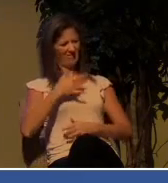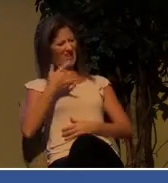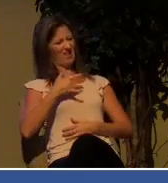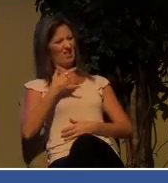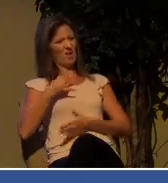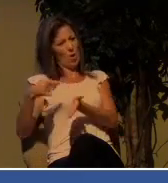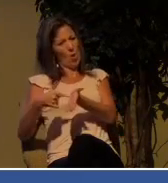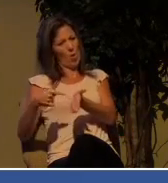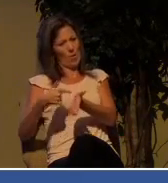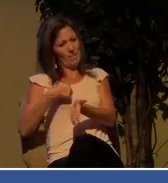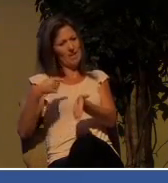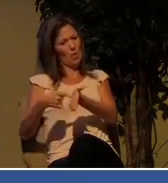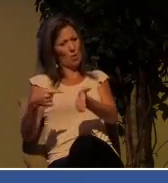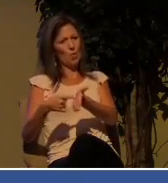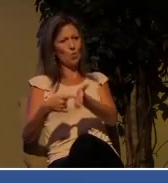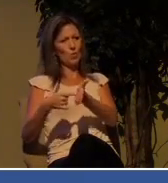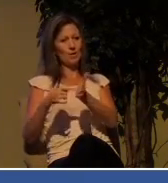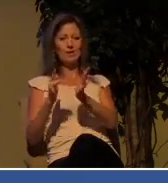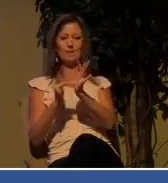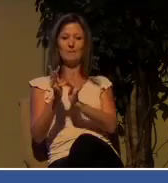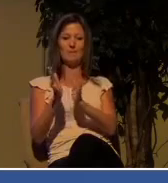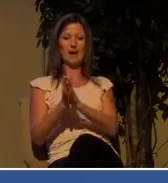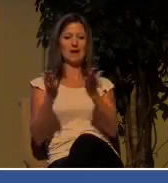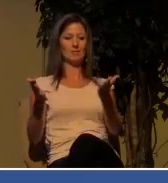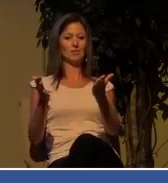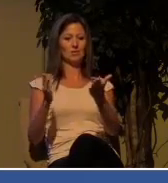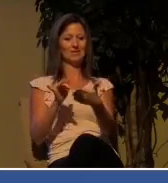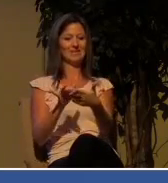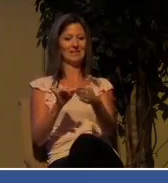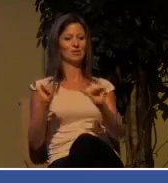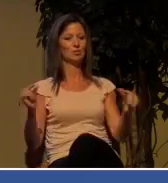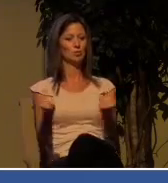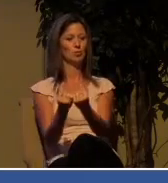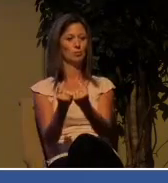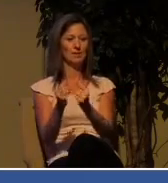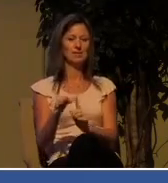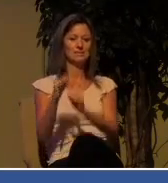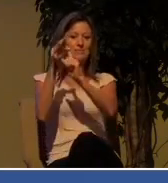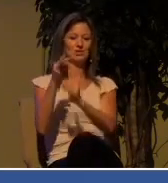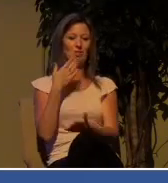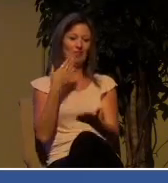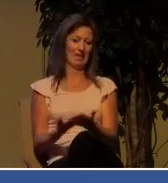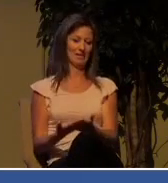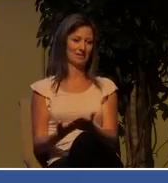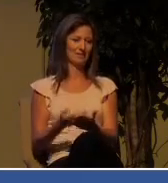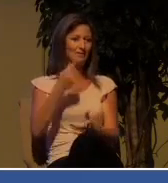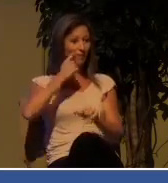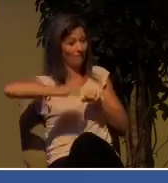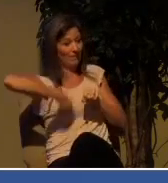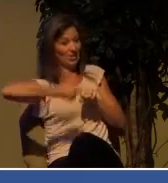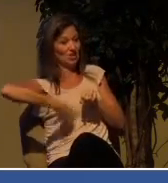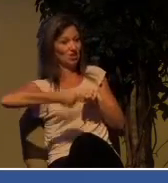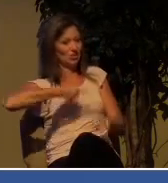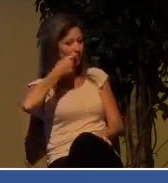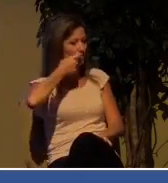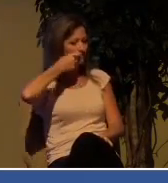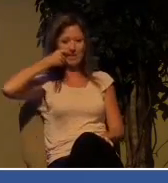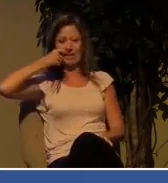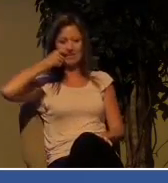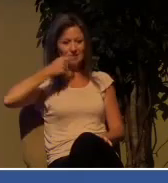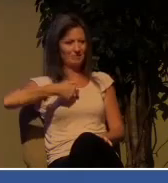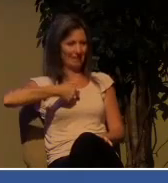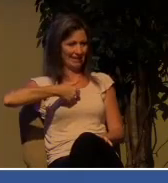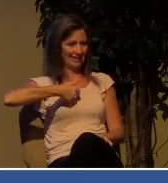I owed them a special thanks for going fishing. And so I wrote them a